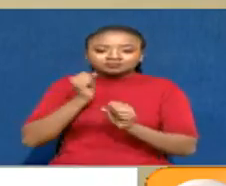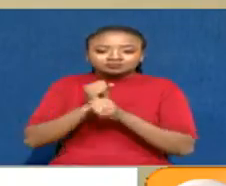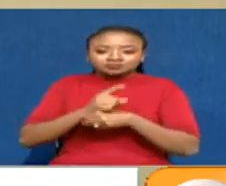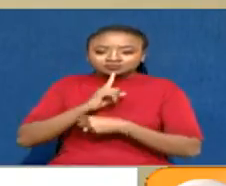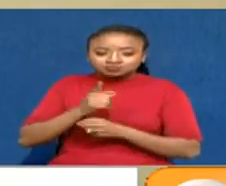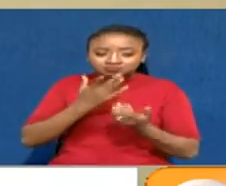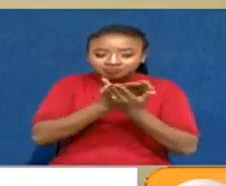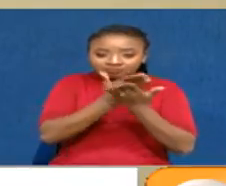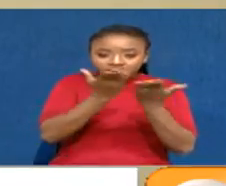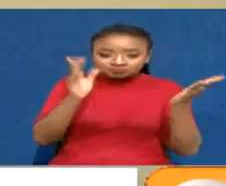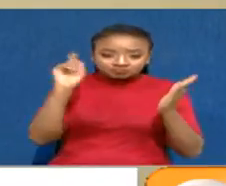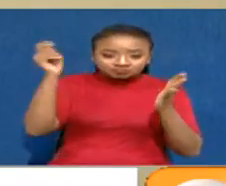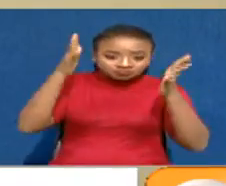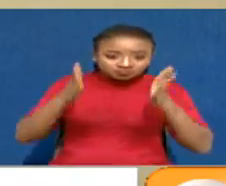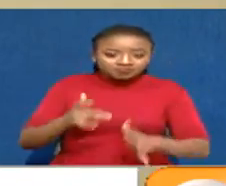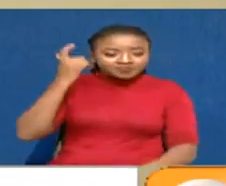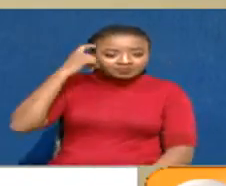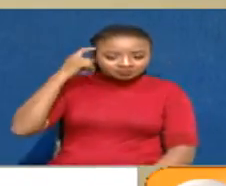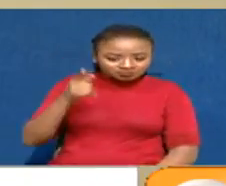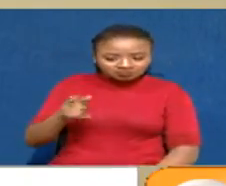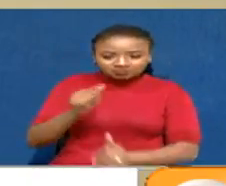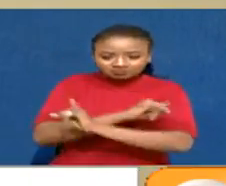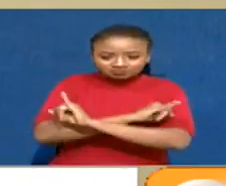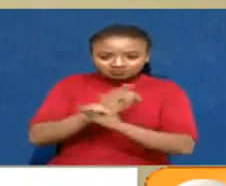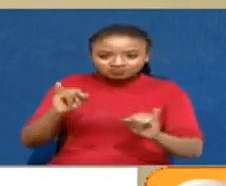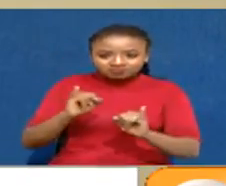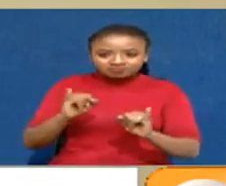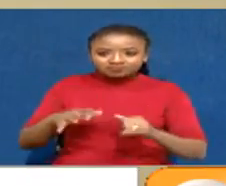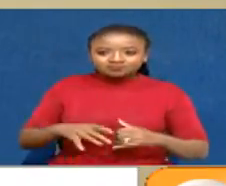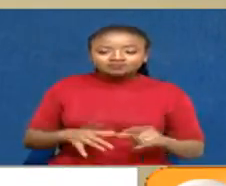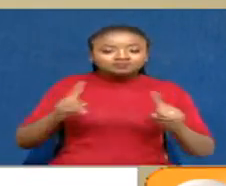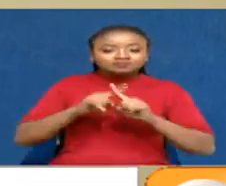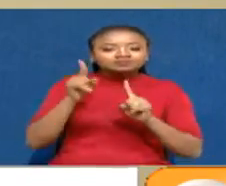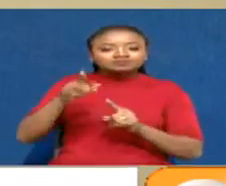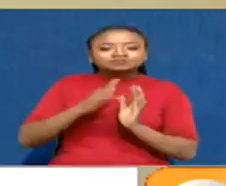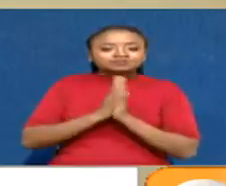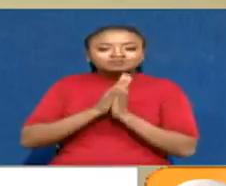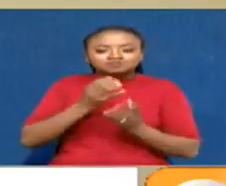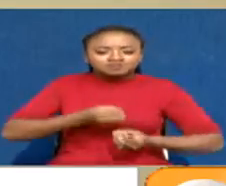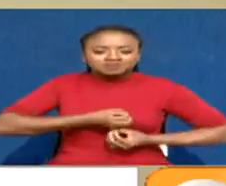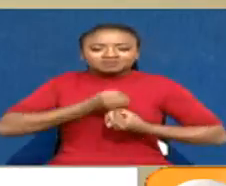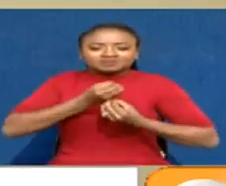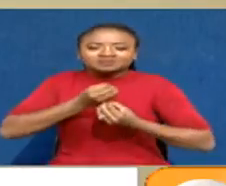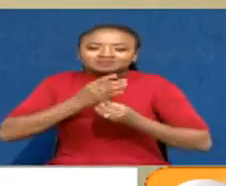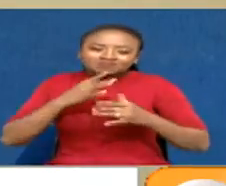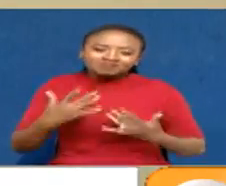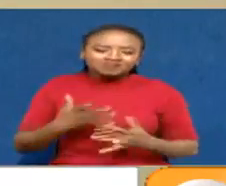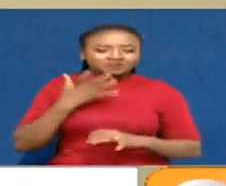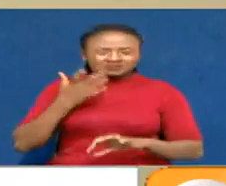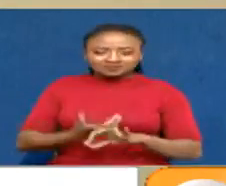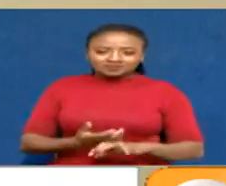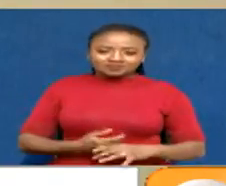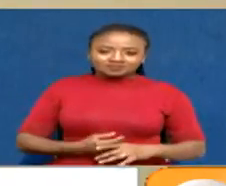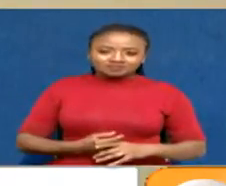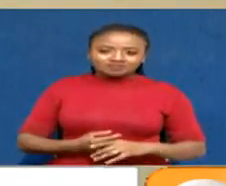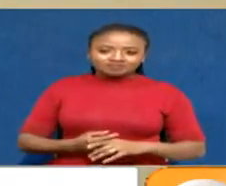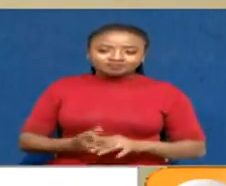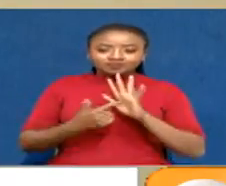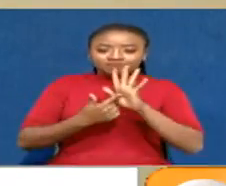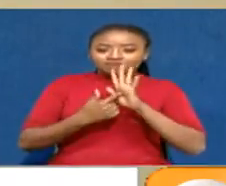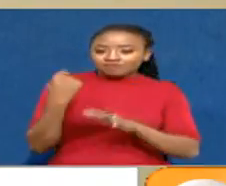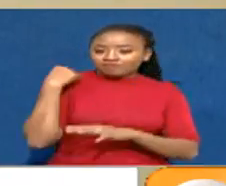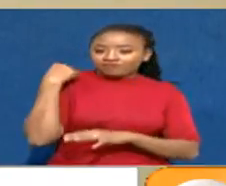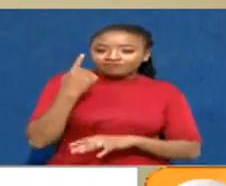Kenyans remember this positive story. But that story, it's hard to tell when you have cases like what was highlighted yesterday on